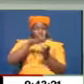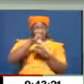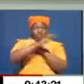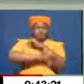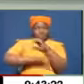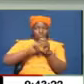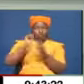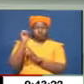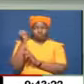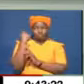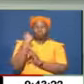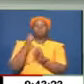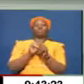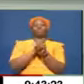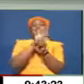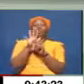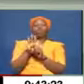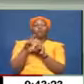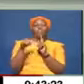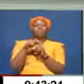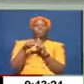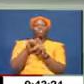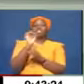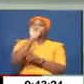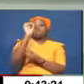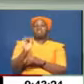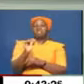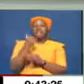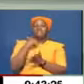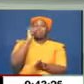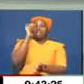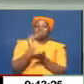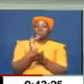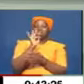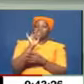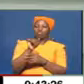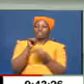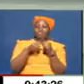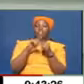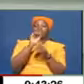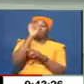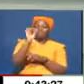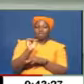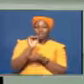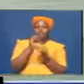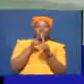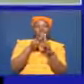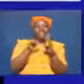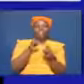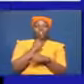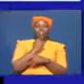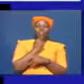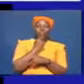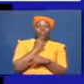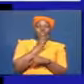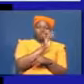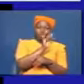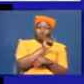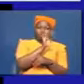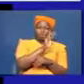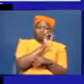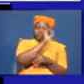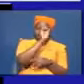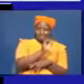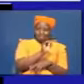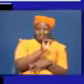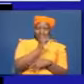Kenya's COVID-19 positivity rate has dropped to 3.6% from Tuesday's 4.4% following